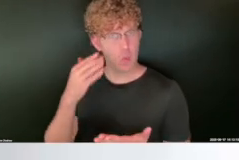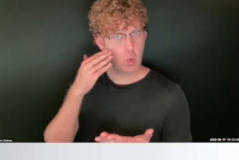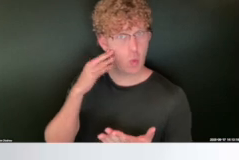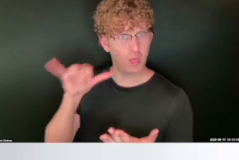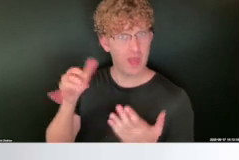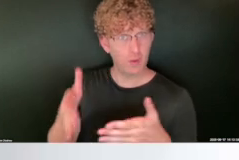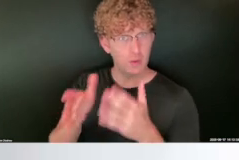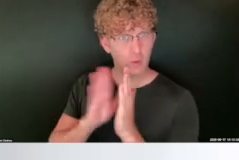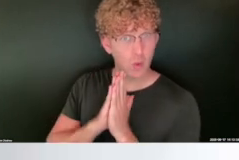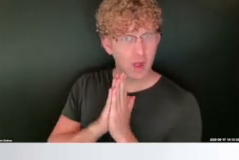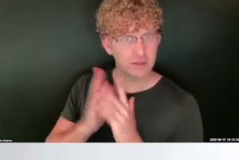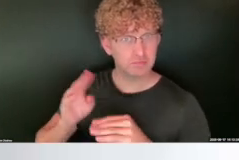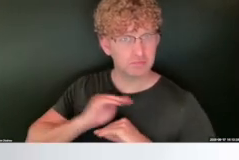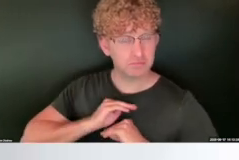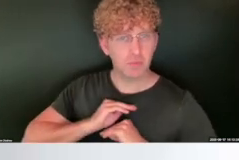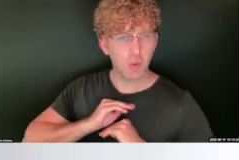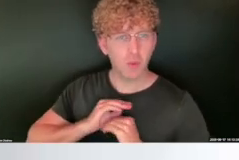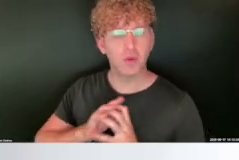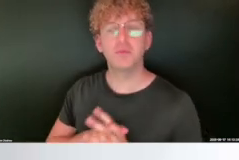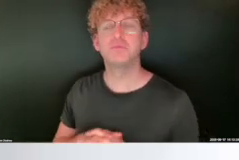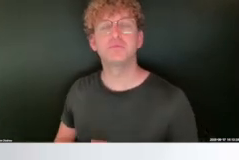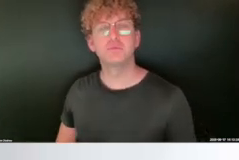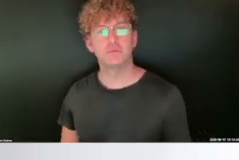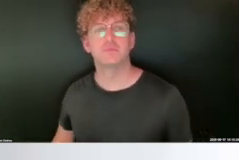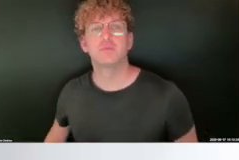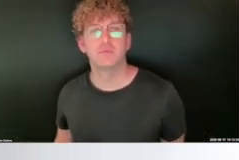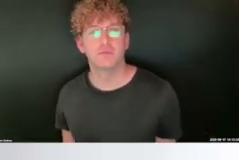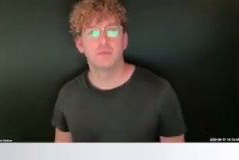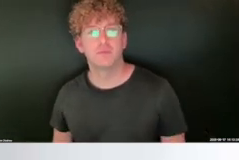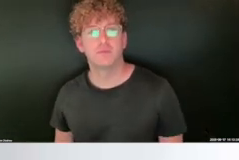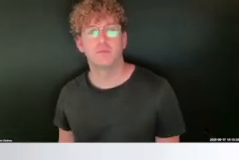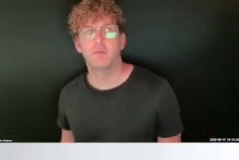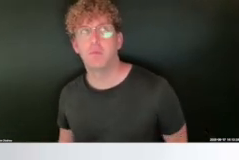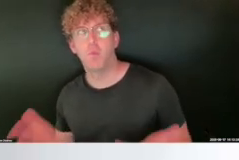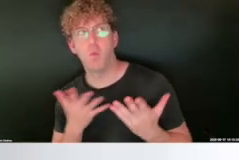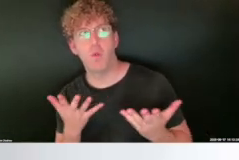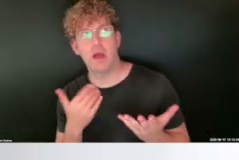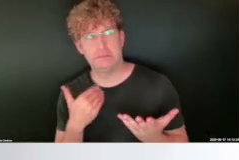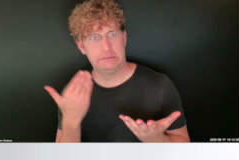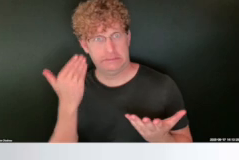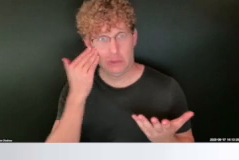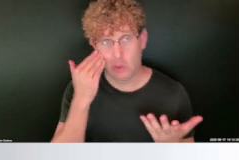Steph, I'll kick it to you if you have thoughts. To my knowledge, we're not sure, but.